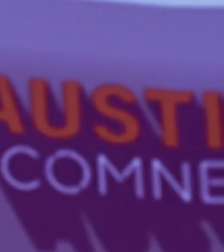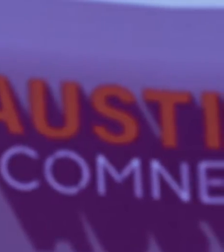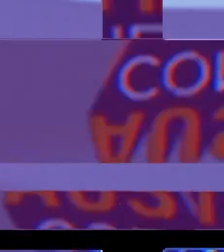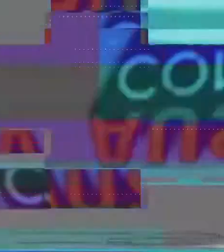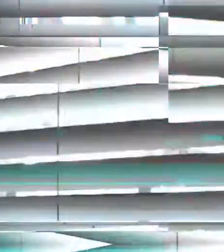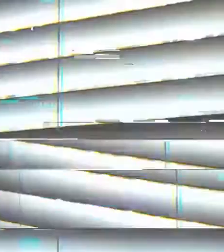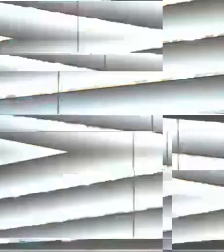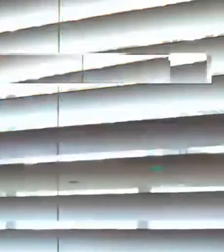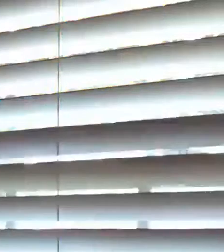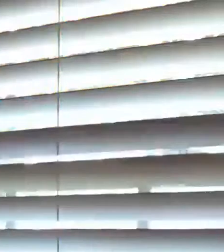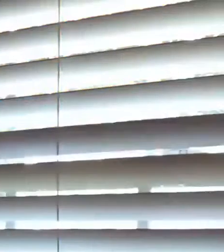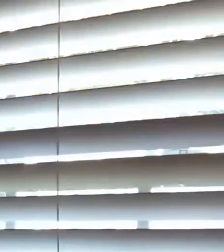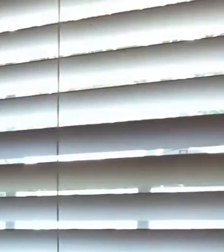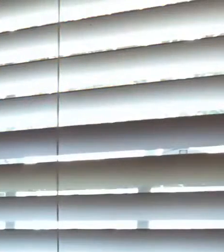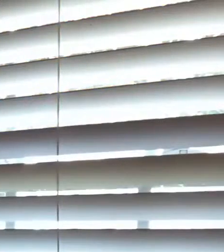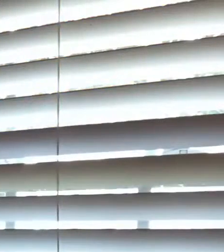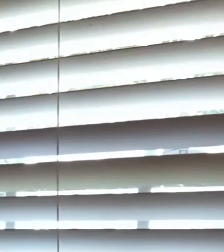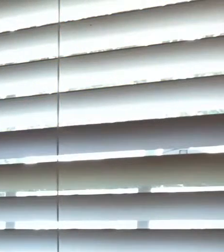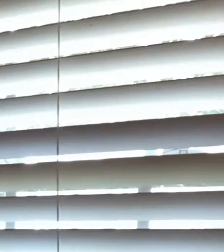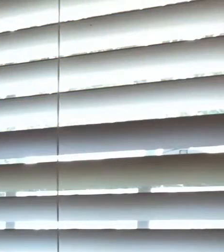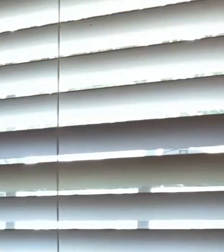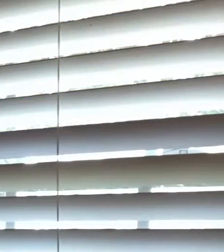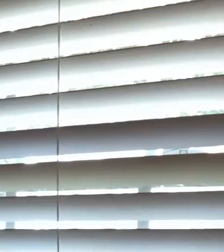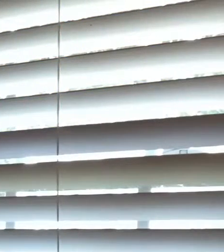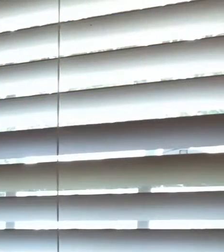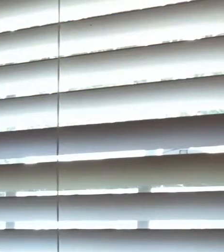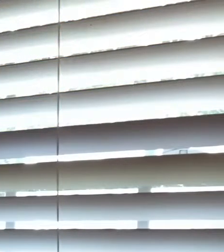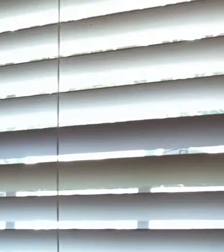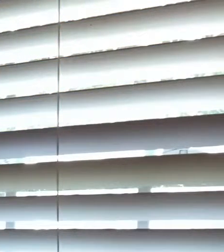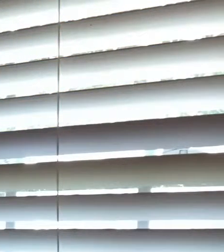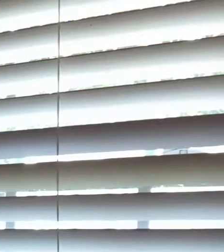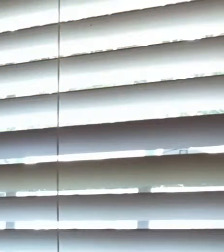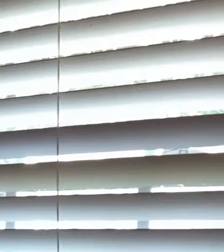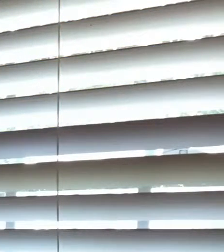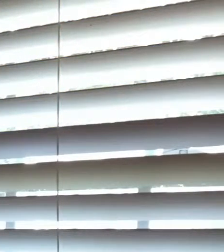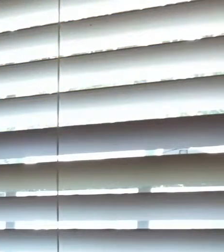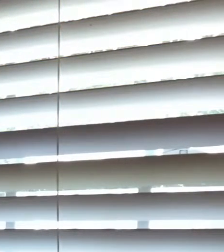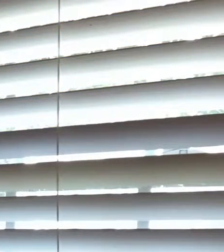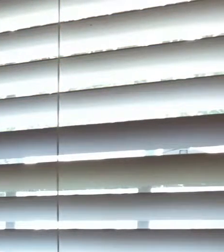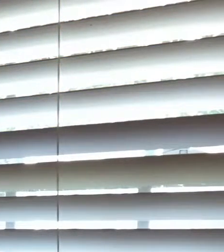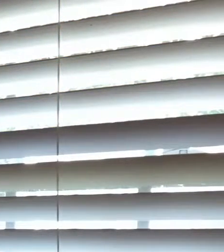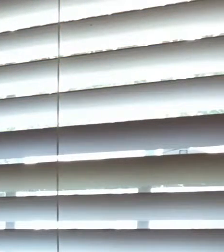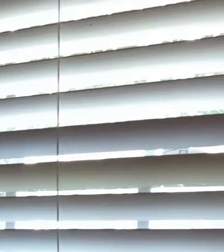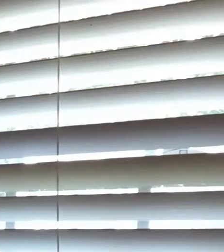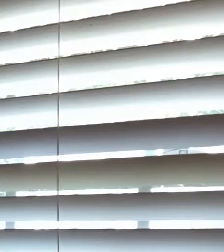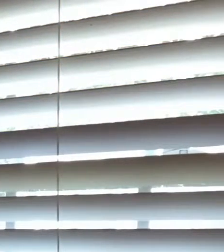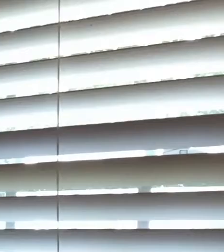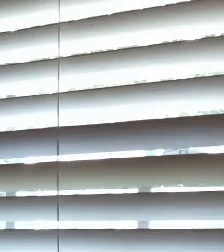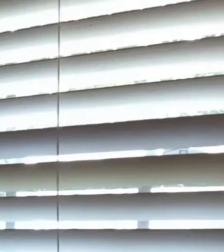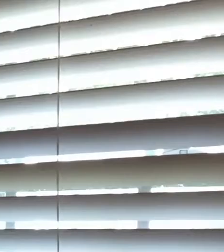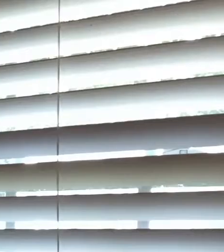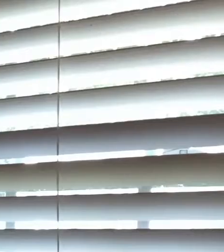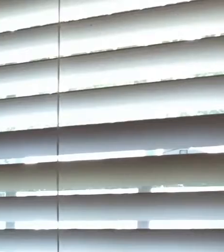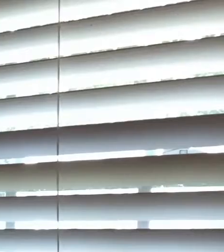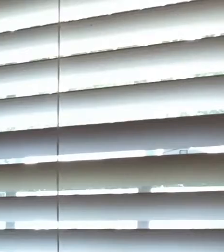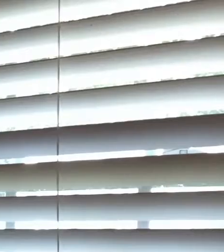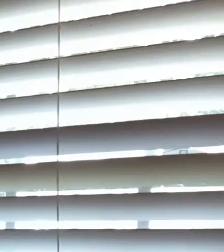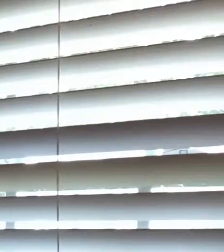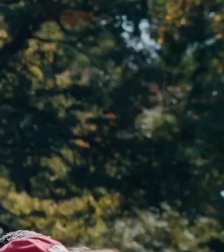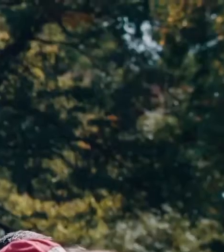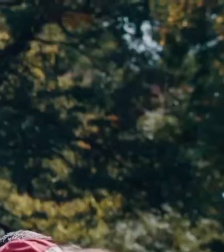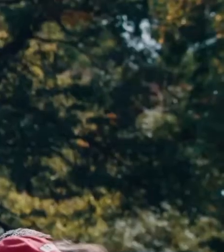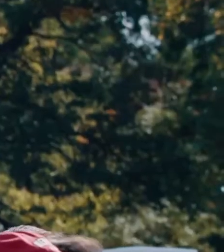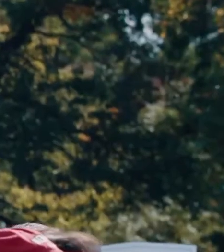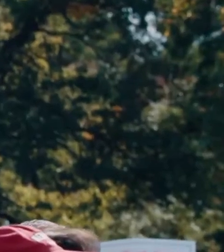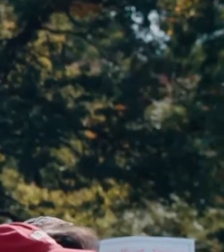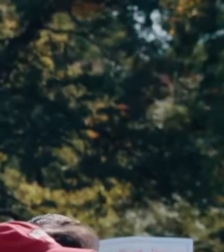difference. And this year's winner has certainly done that. Before I announce that winner, let me tell you that this